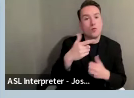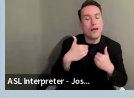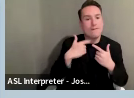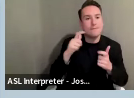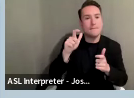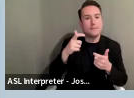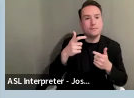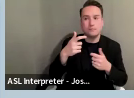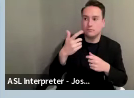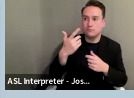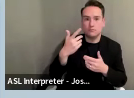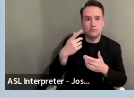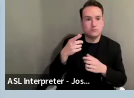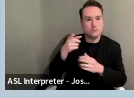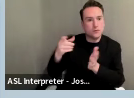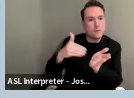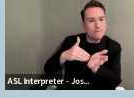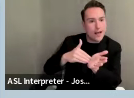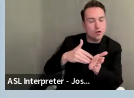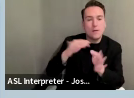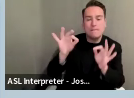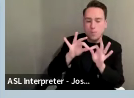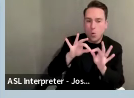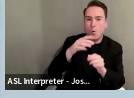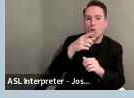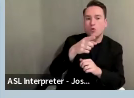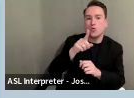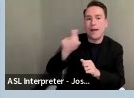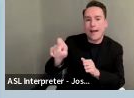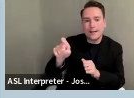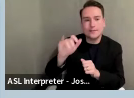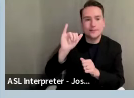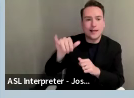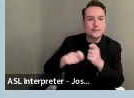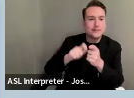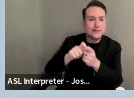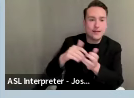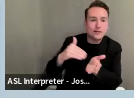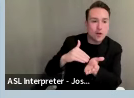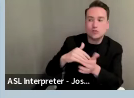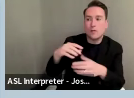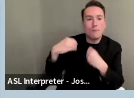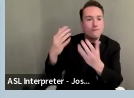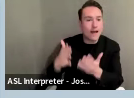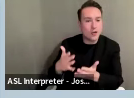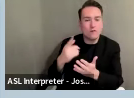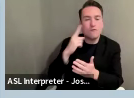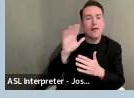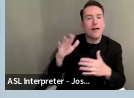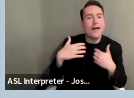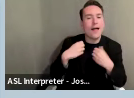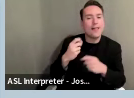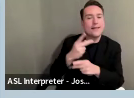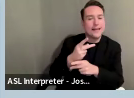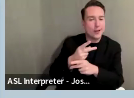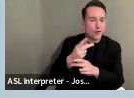that provider for their advanced or their healthcare workbook and complete it and try to turn it in if you